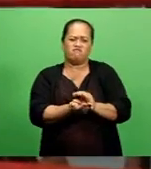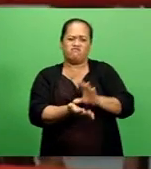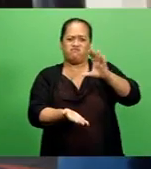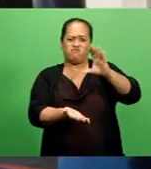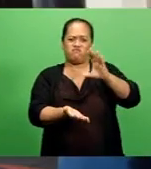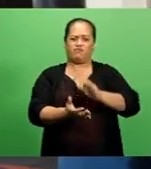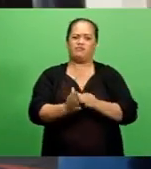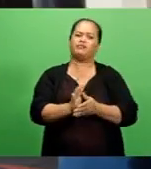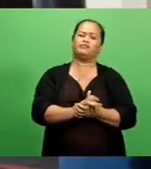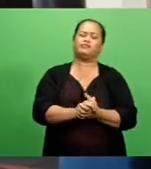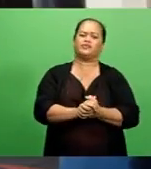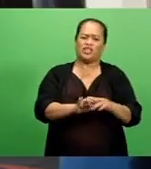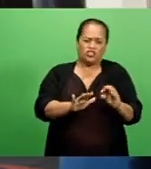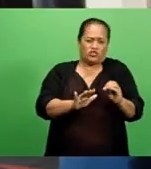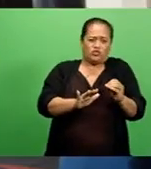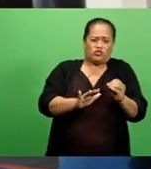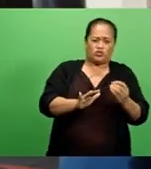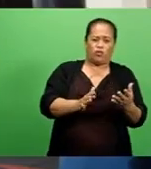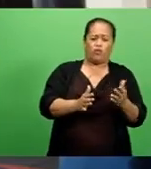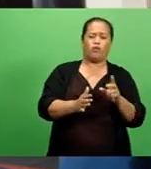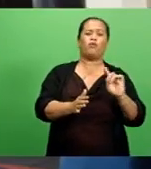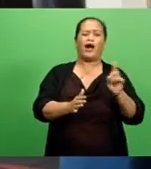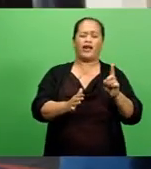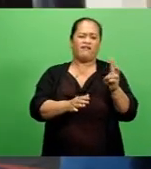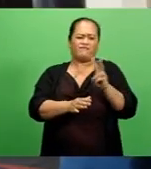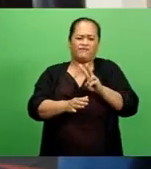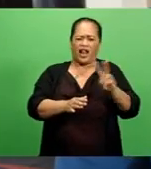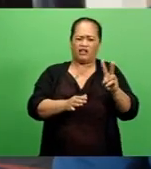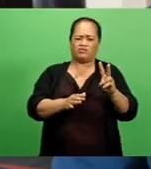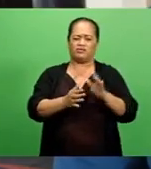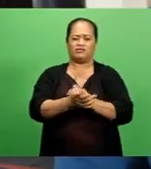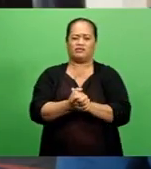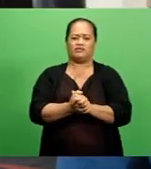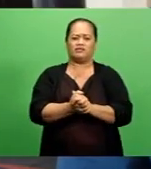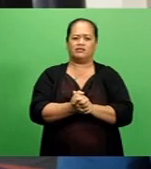sports. So, so the values that